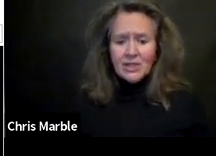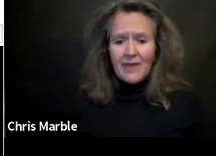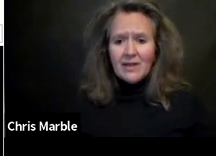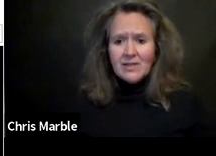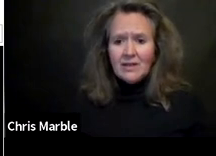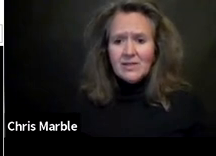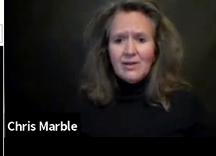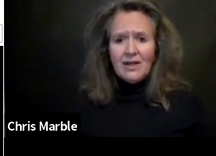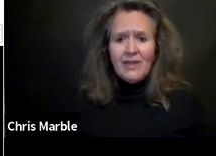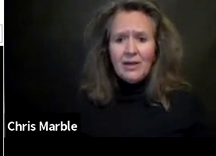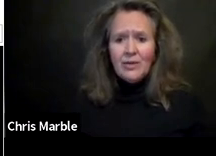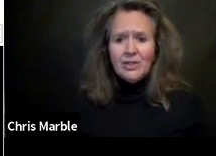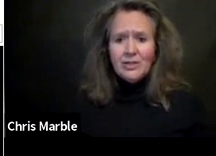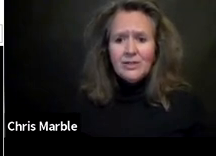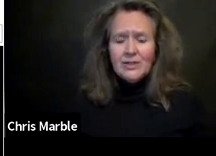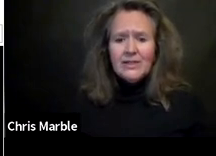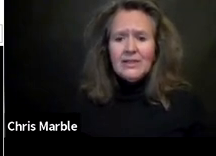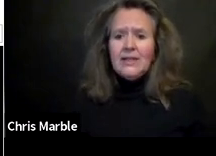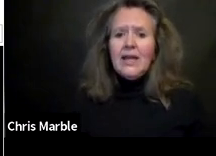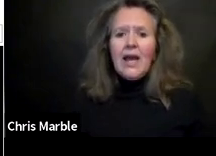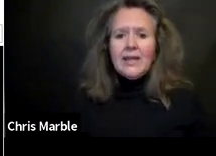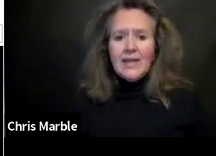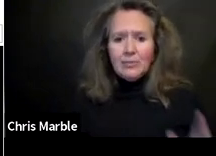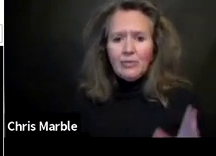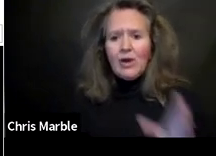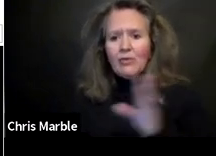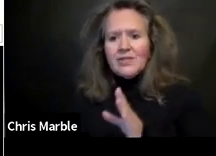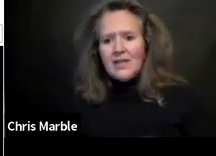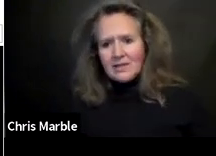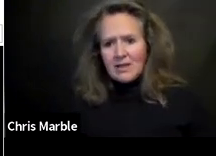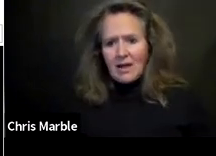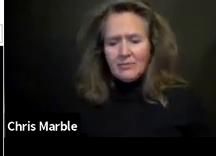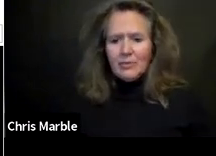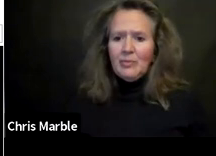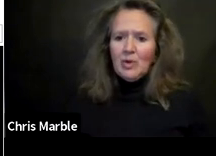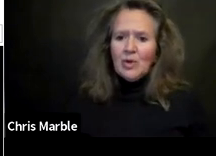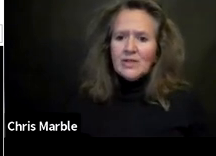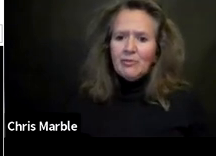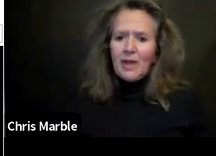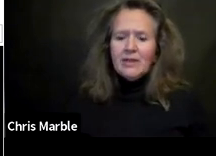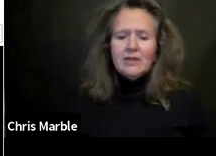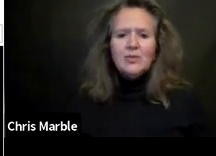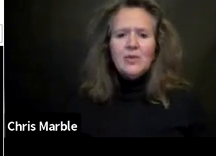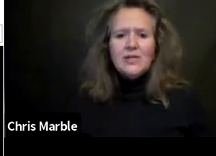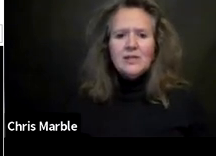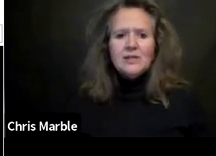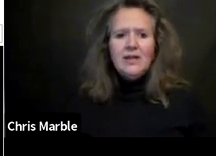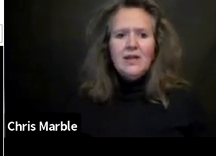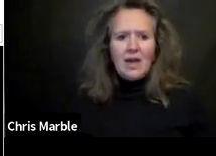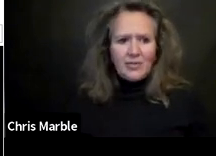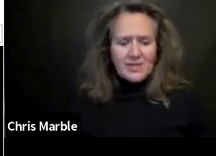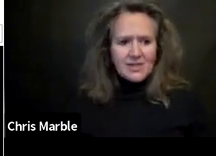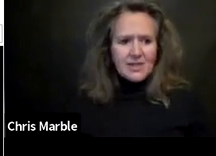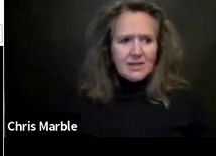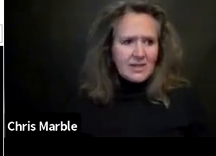especially if ASL is their native language. And then moving over to the next column for people who are deaf-blind, there's a recent